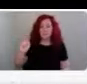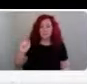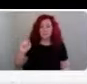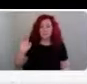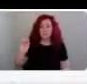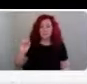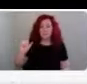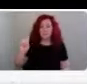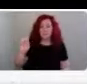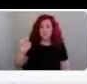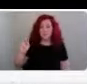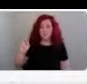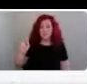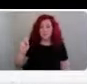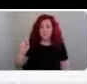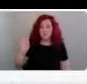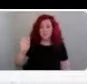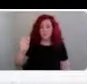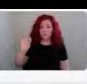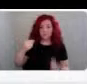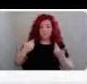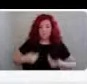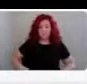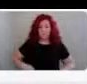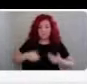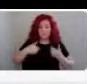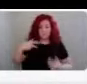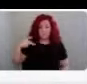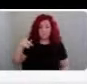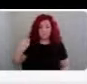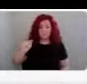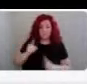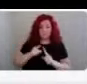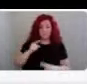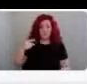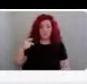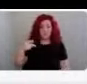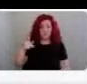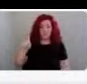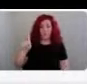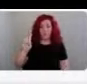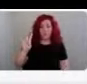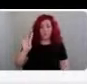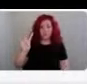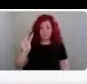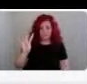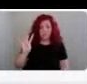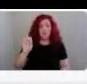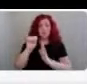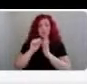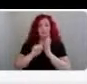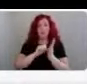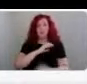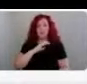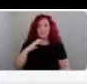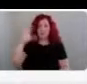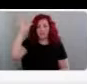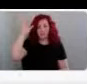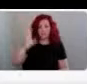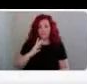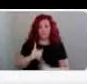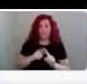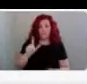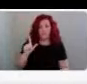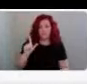um i'm a pc from precinct 187 and a state committeeman from